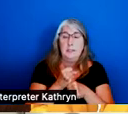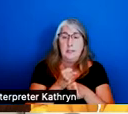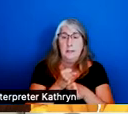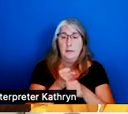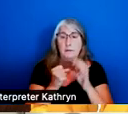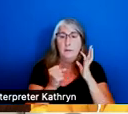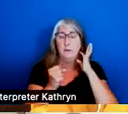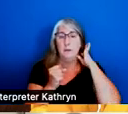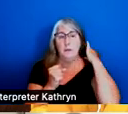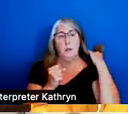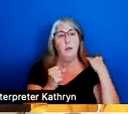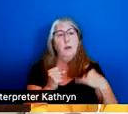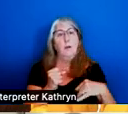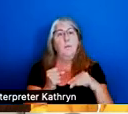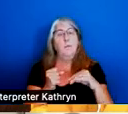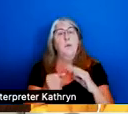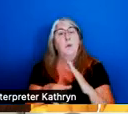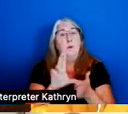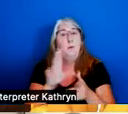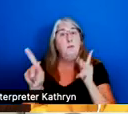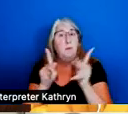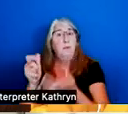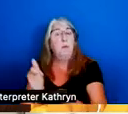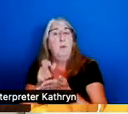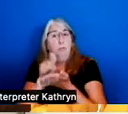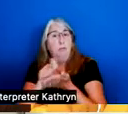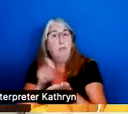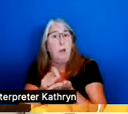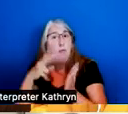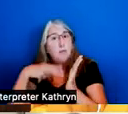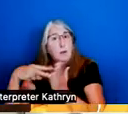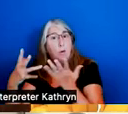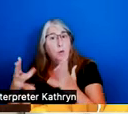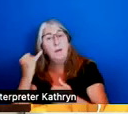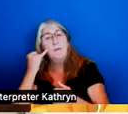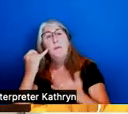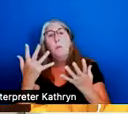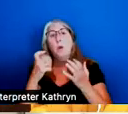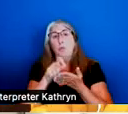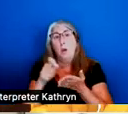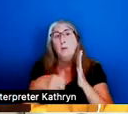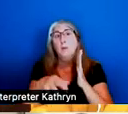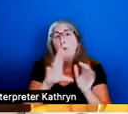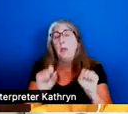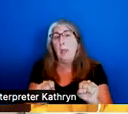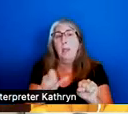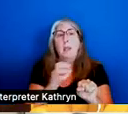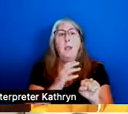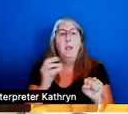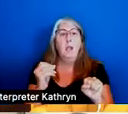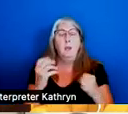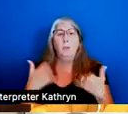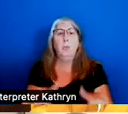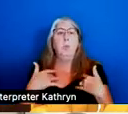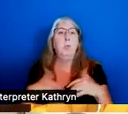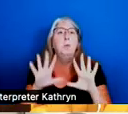amazing review for the people who receive the manuscript, who have to, so if they want to write a review, they do. And it was